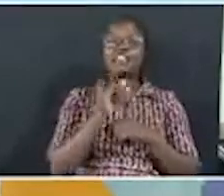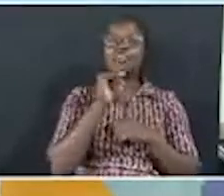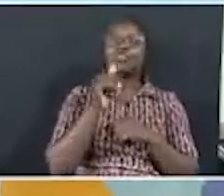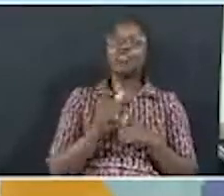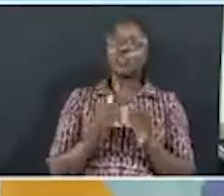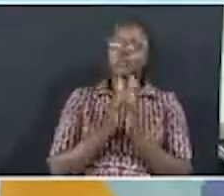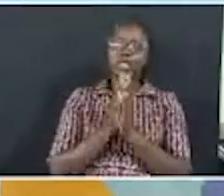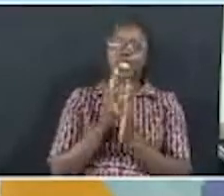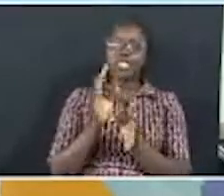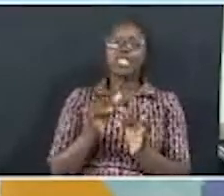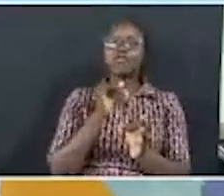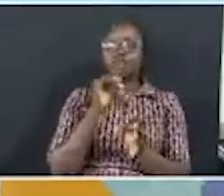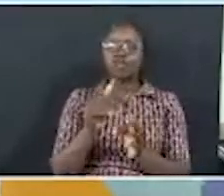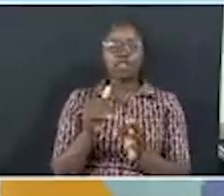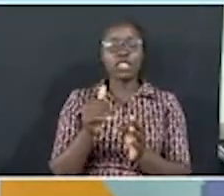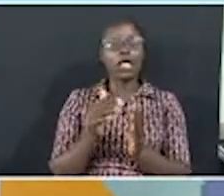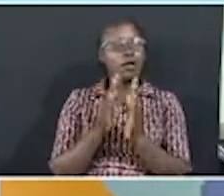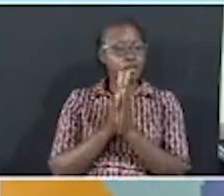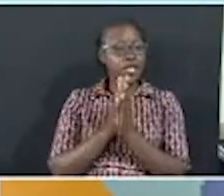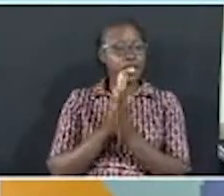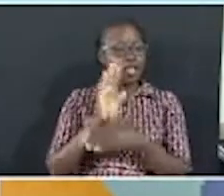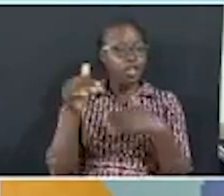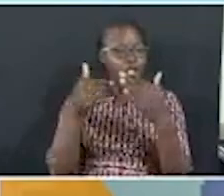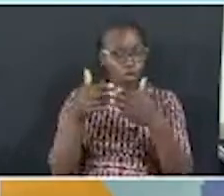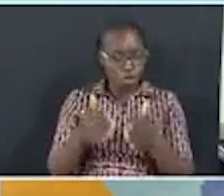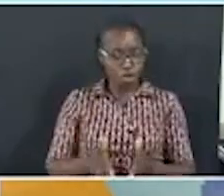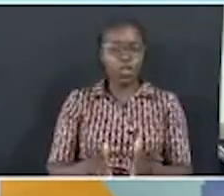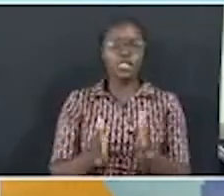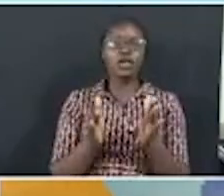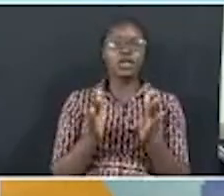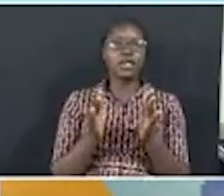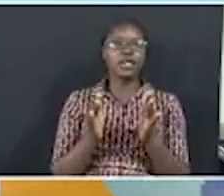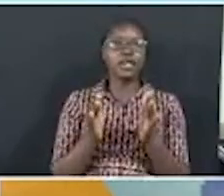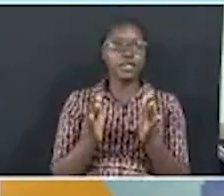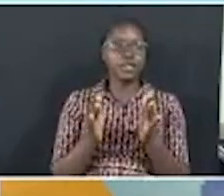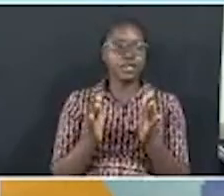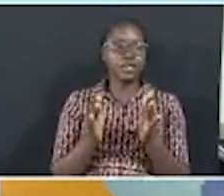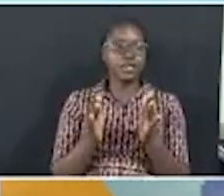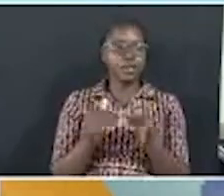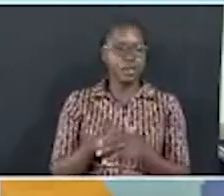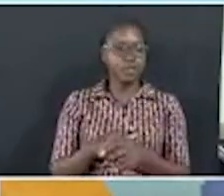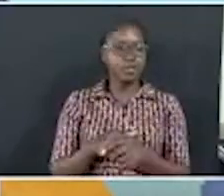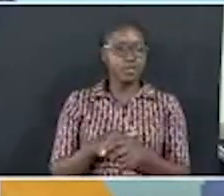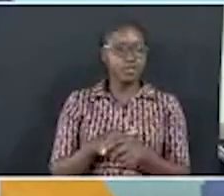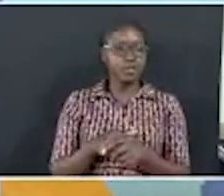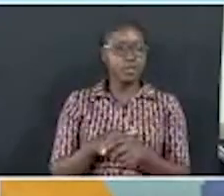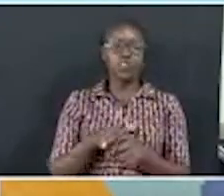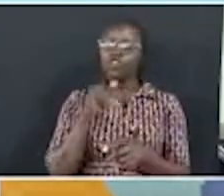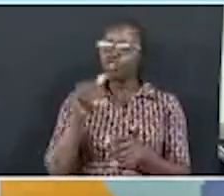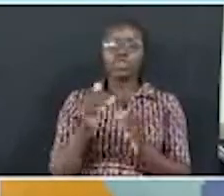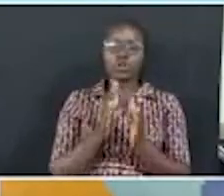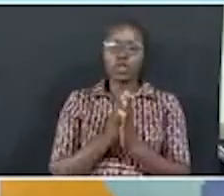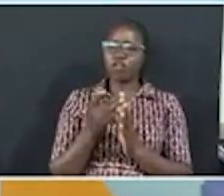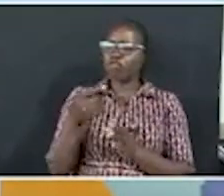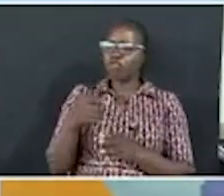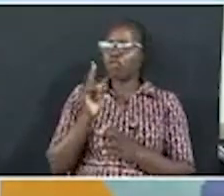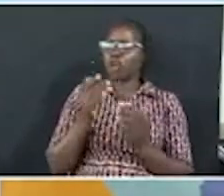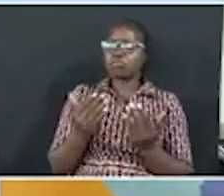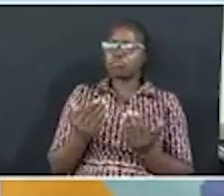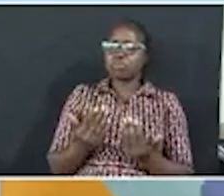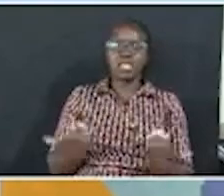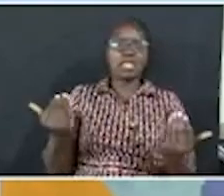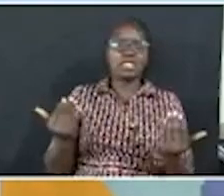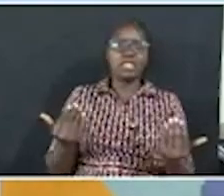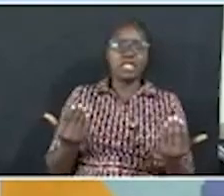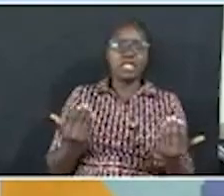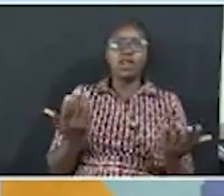don't pray unless you will pray. In what manner? All the way. Don't pray for your child who